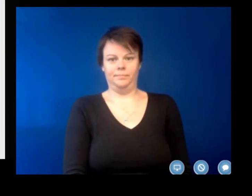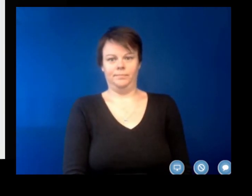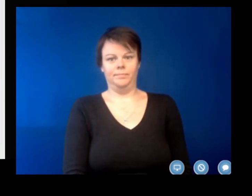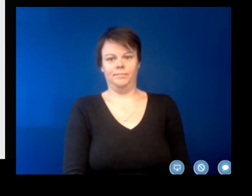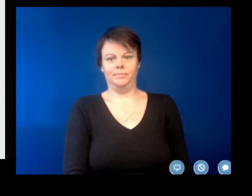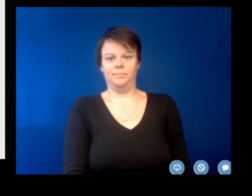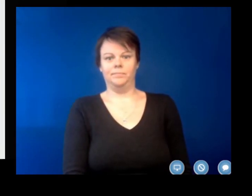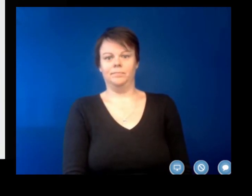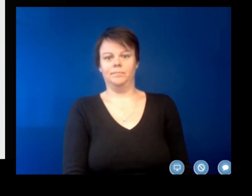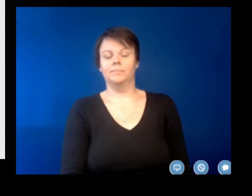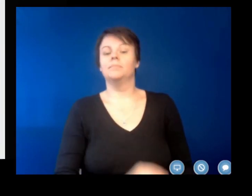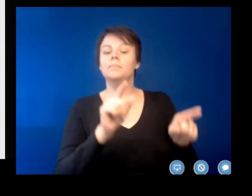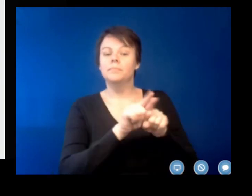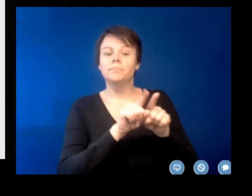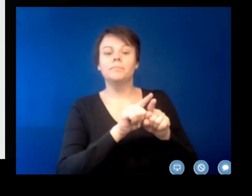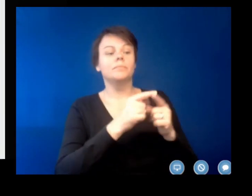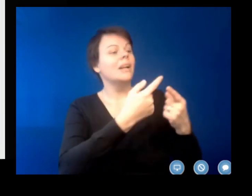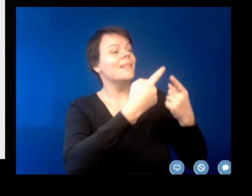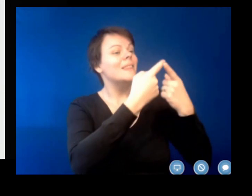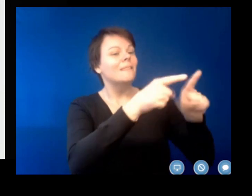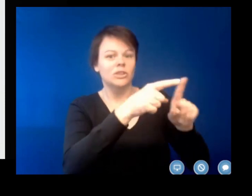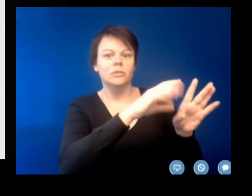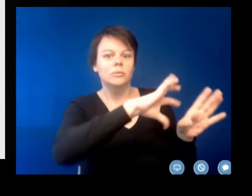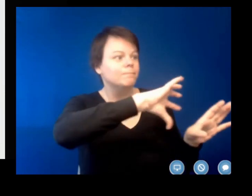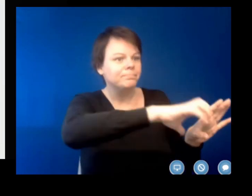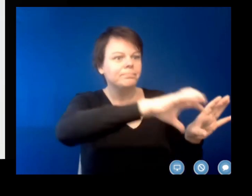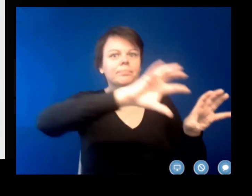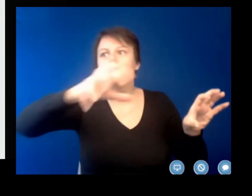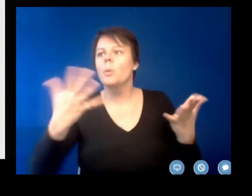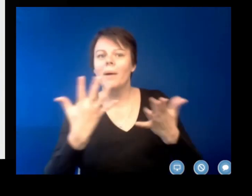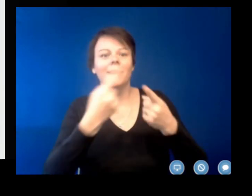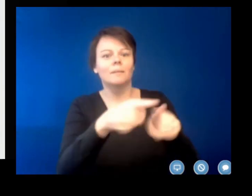And all transcripts quoted are edited for reasons of